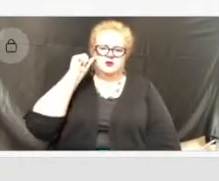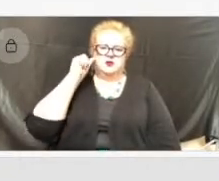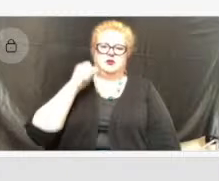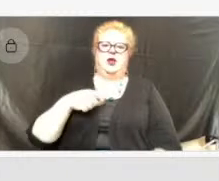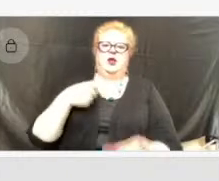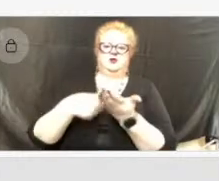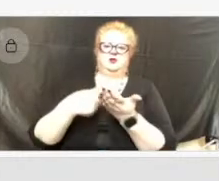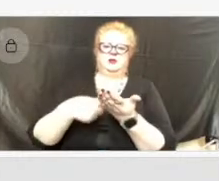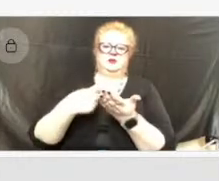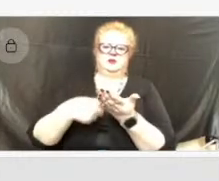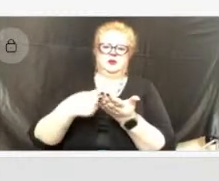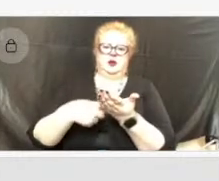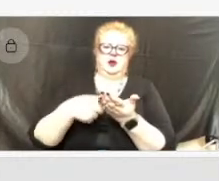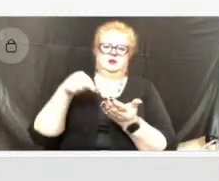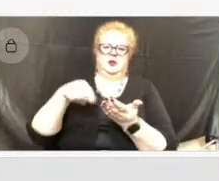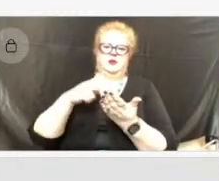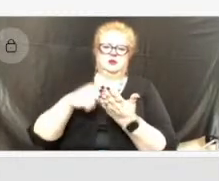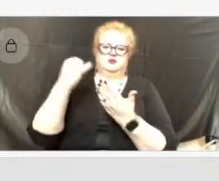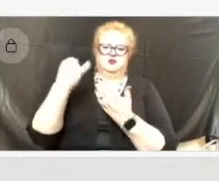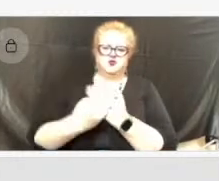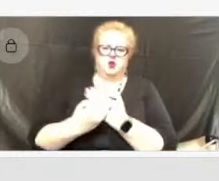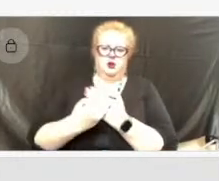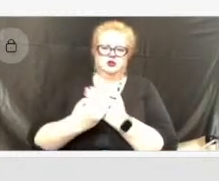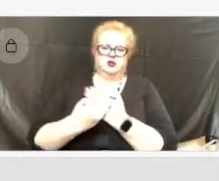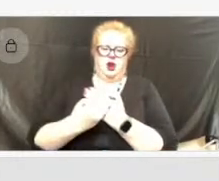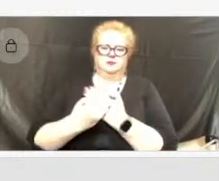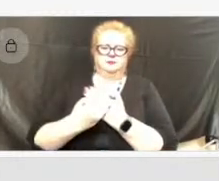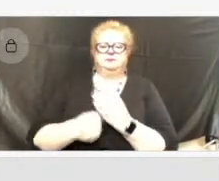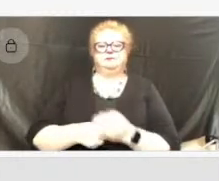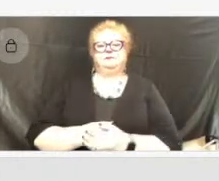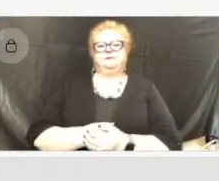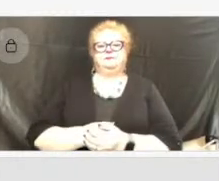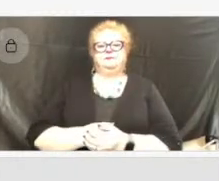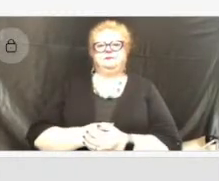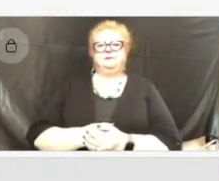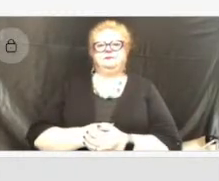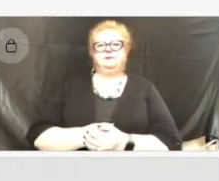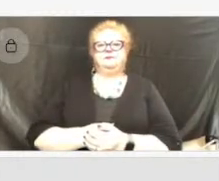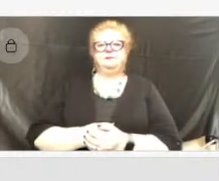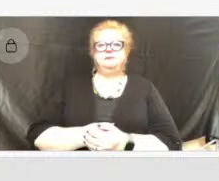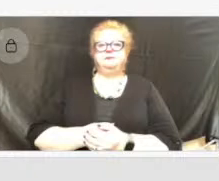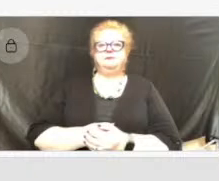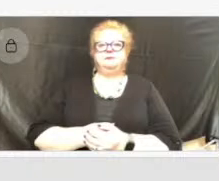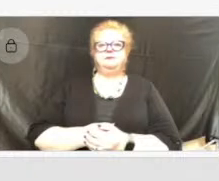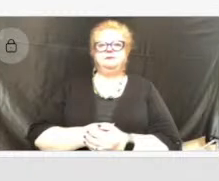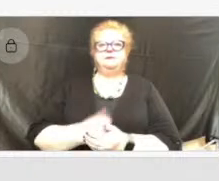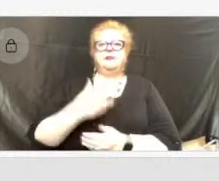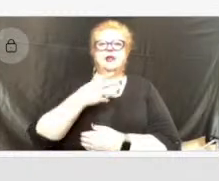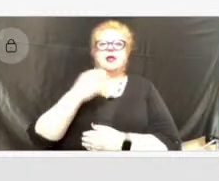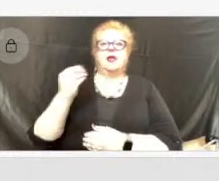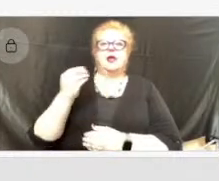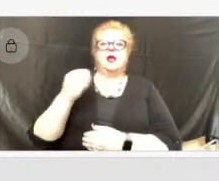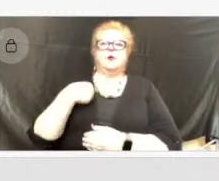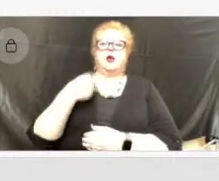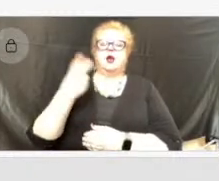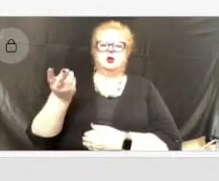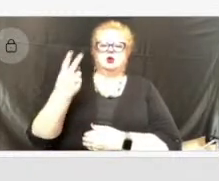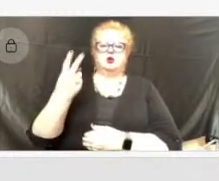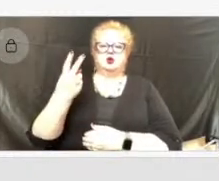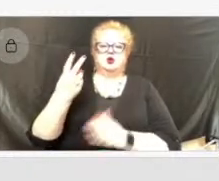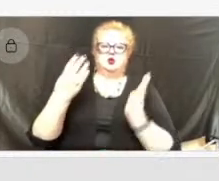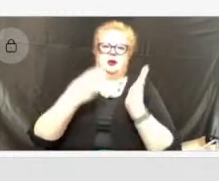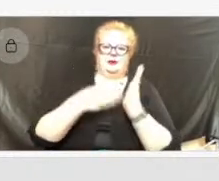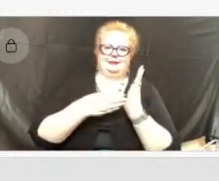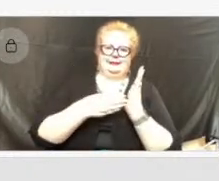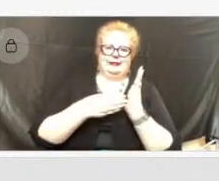project. And the vote was 2 against and 1 for.